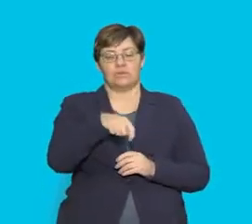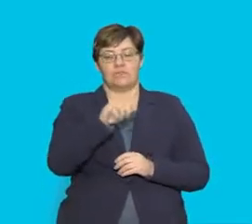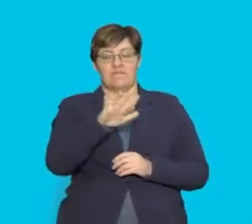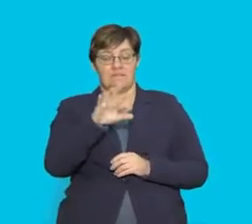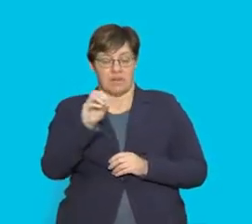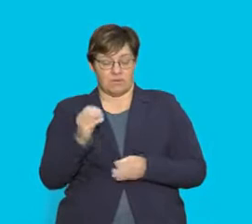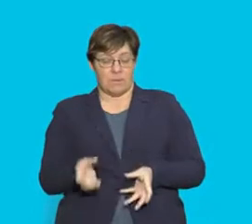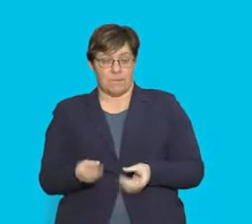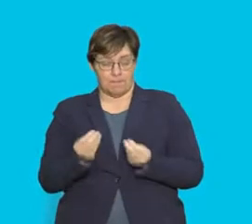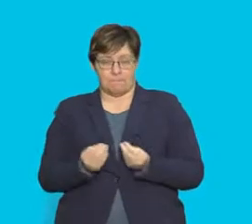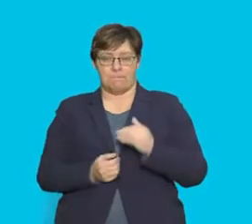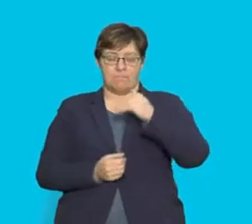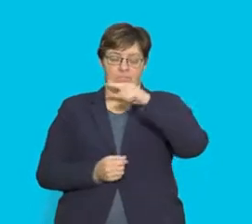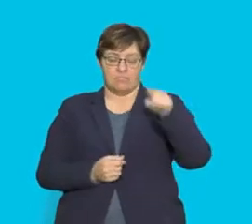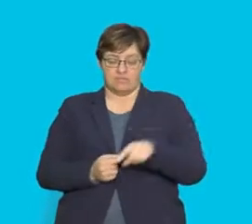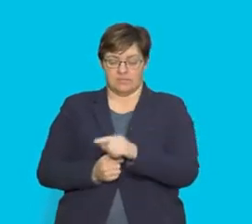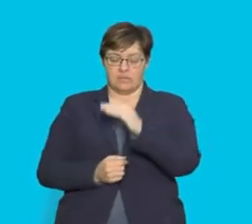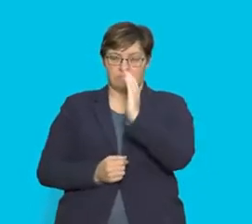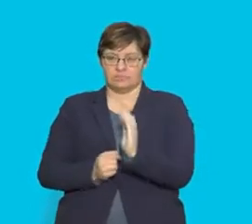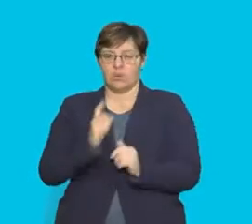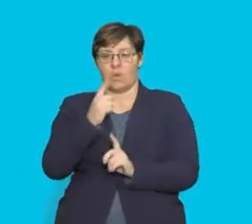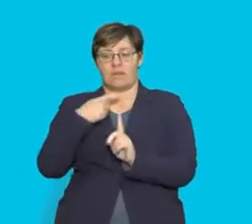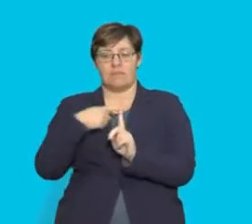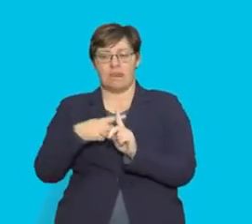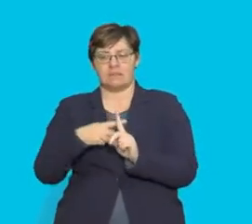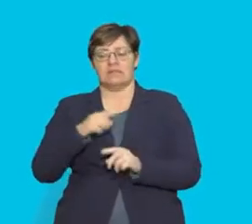that I have there. Into 1 plus